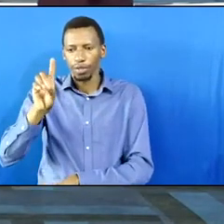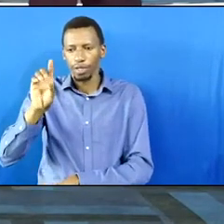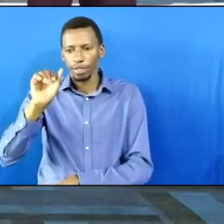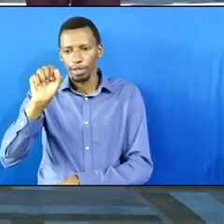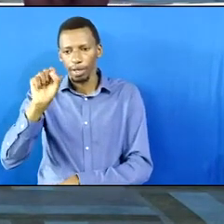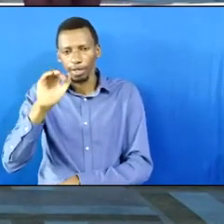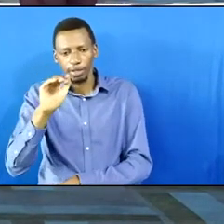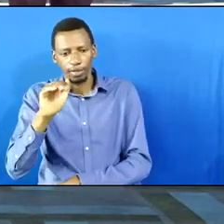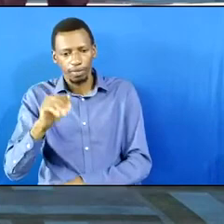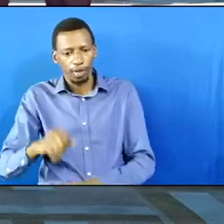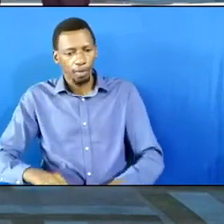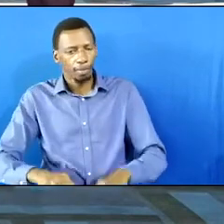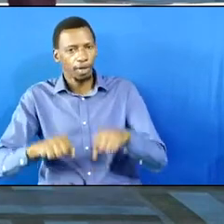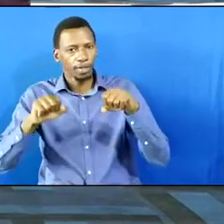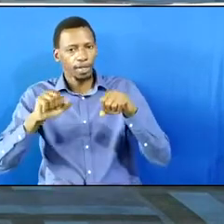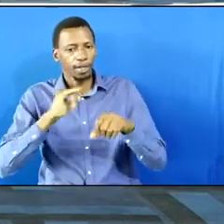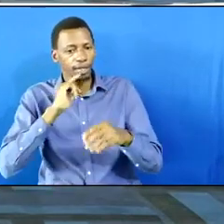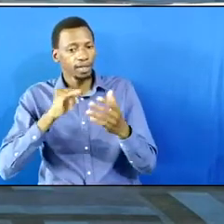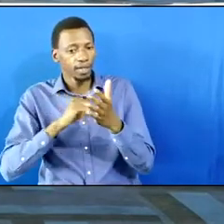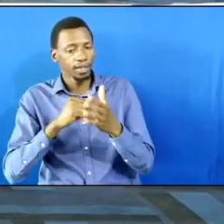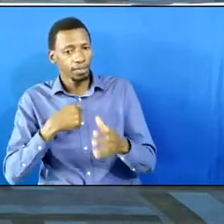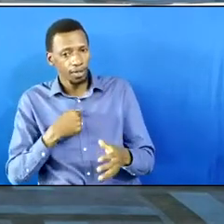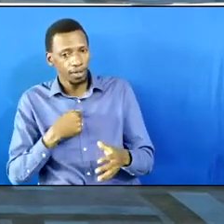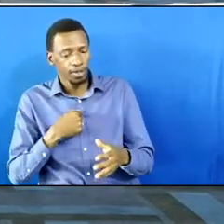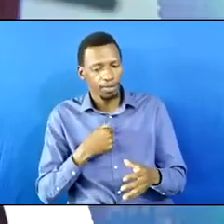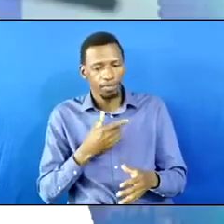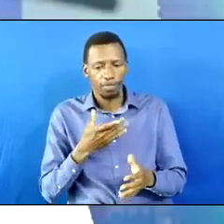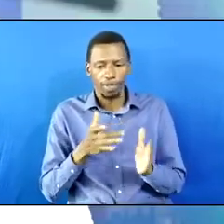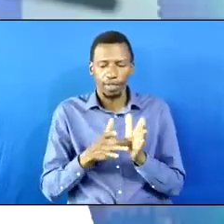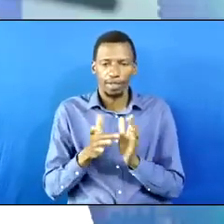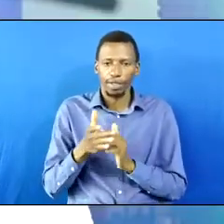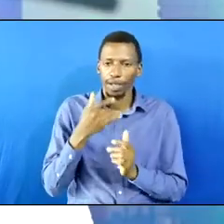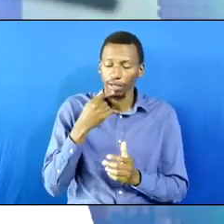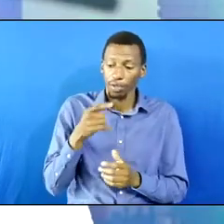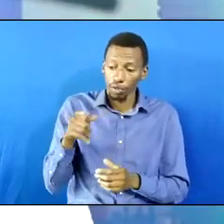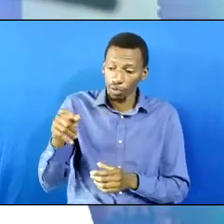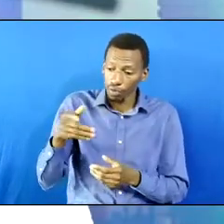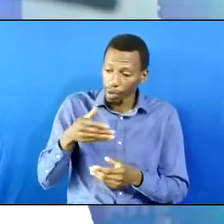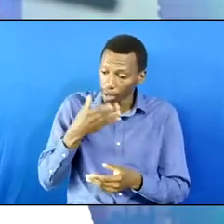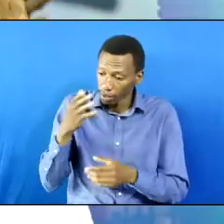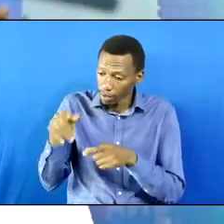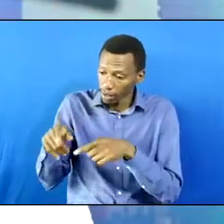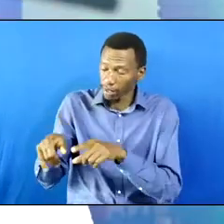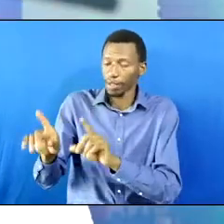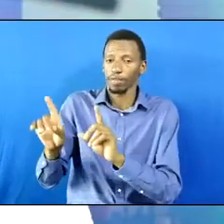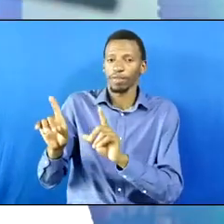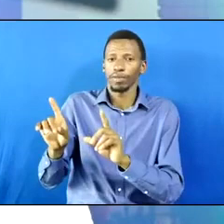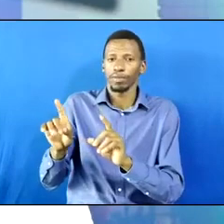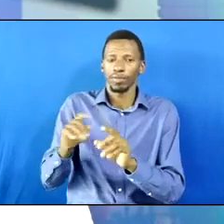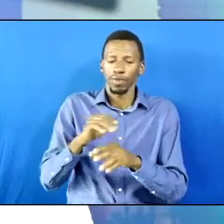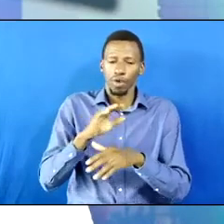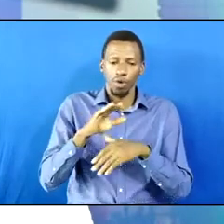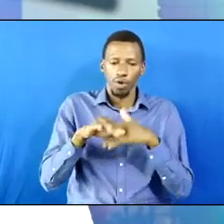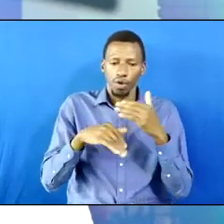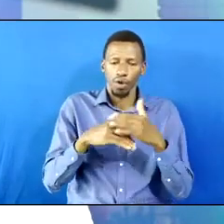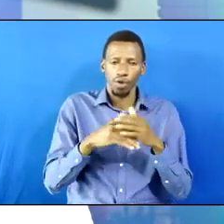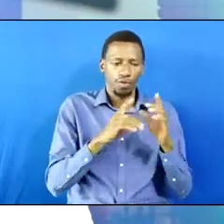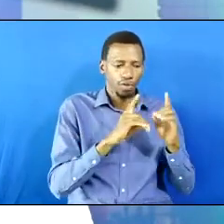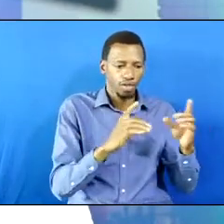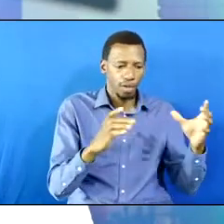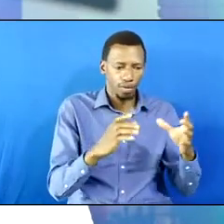me? And Jesus told him, you have said. And all disciples were disappointed. My